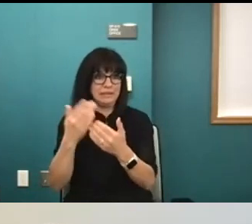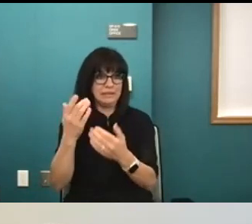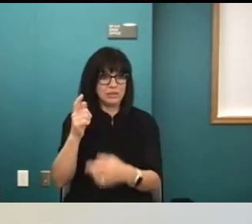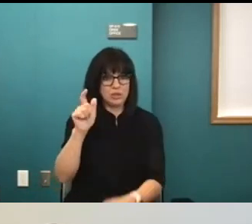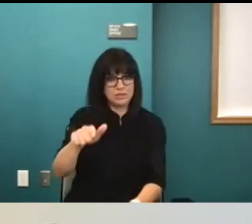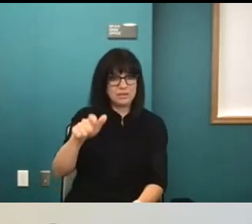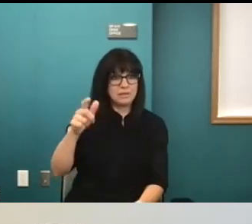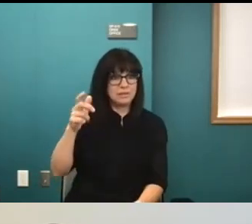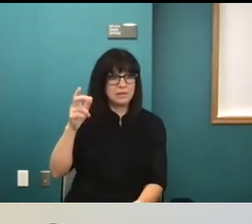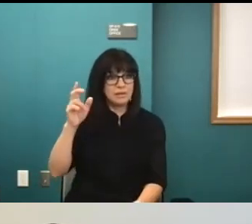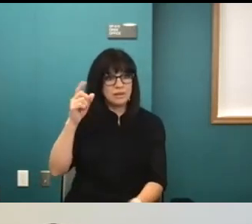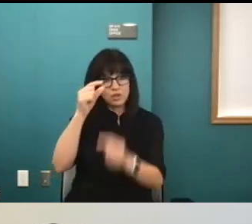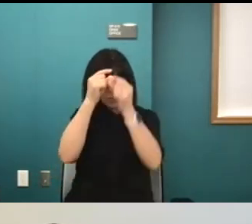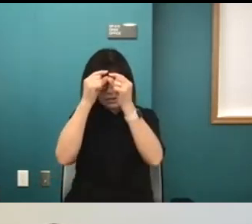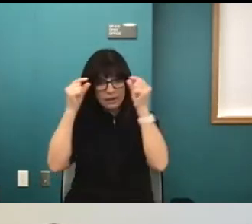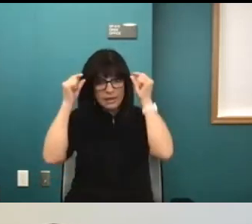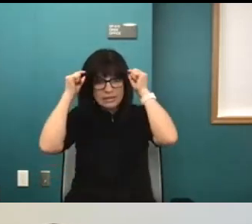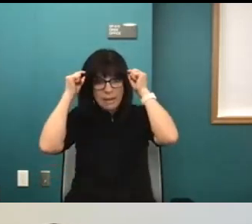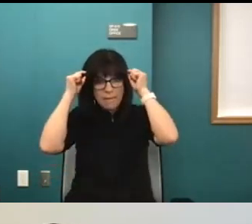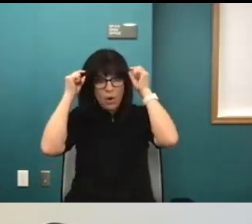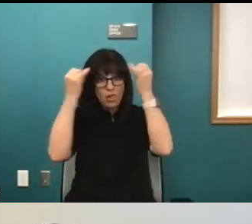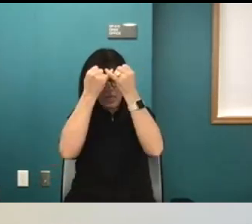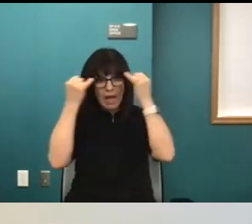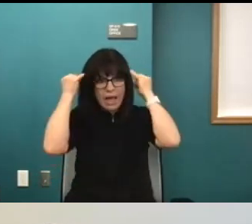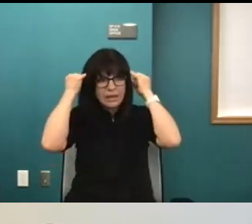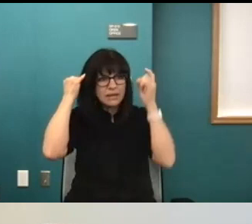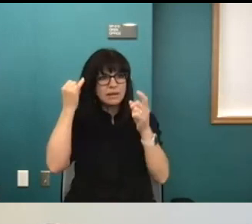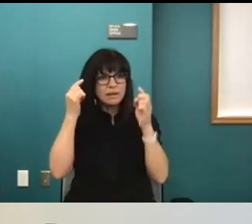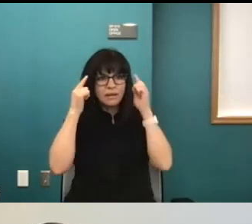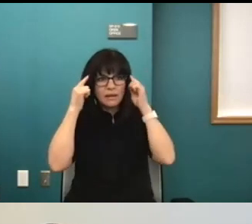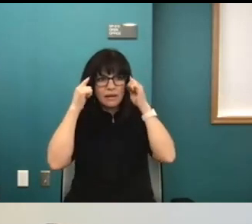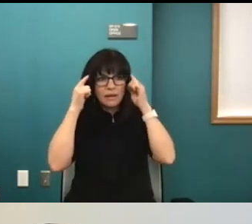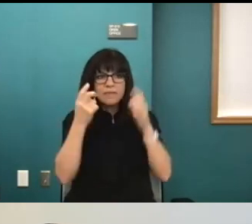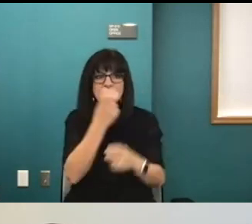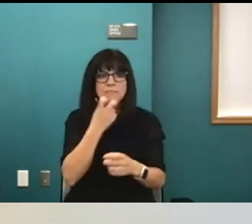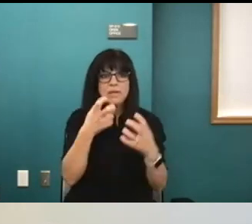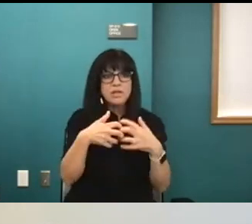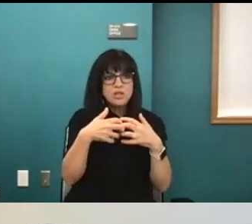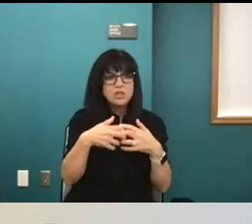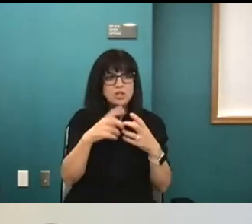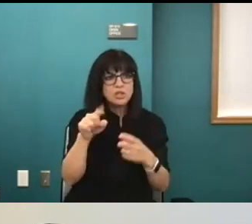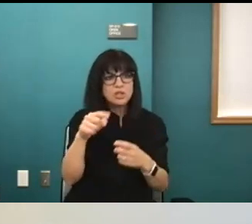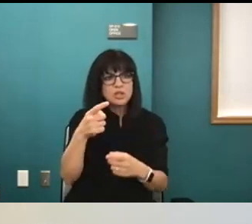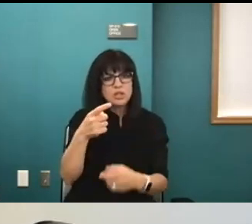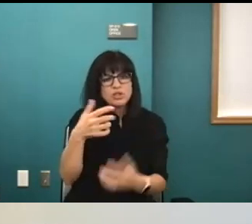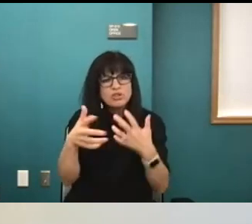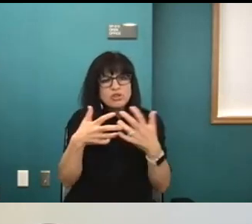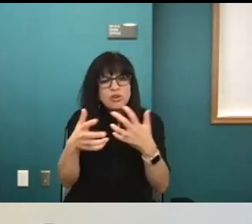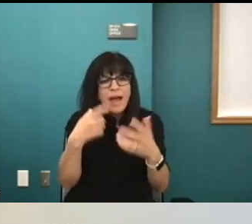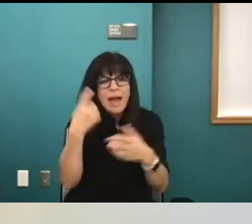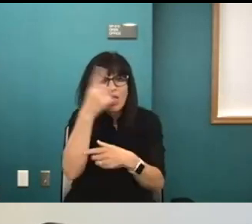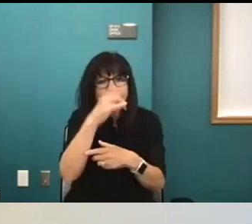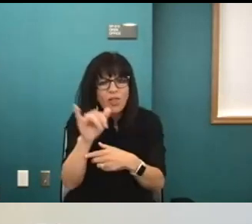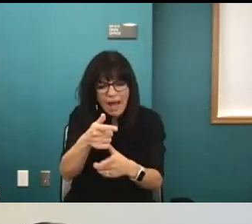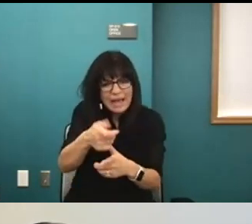those. Tempo light, right? But you're not actually hearing. What was that? The speech processor one is just the little gray key looking one that you hold it